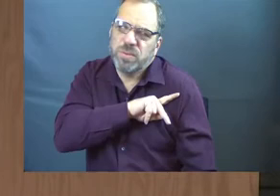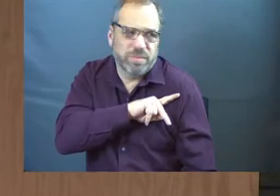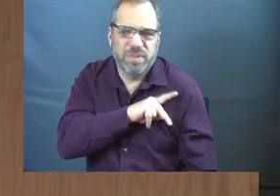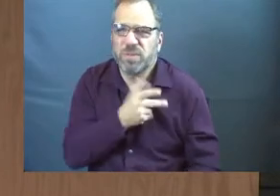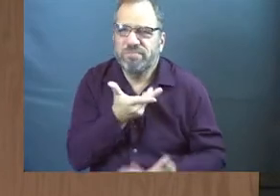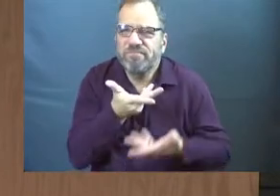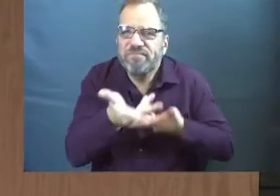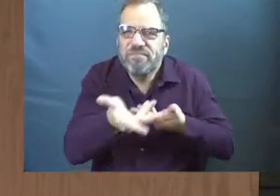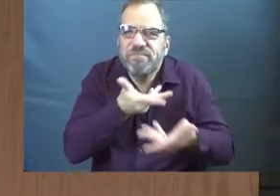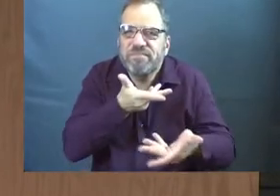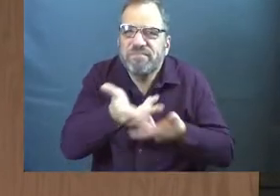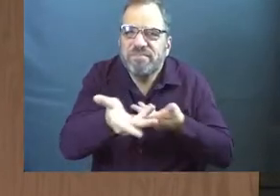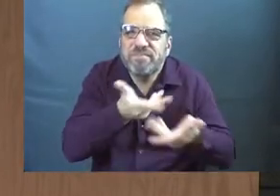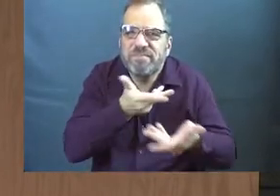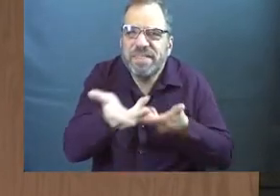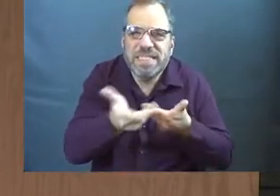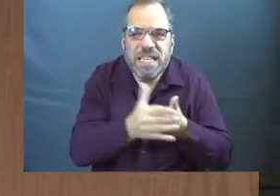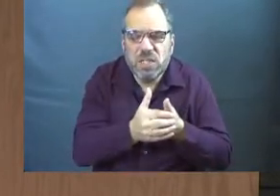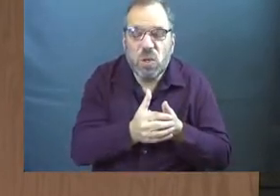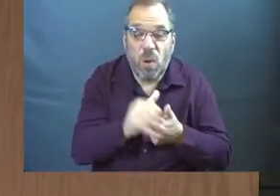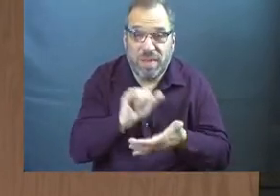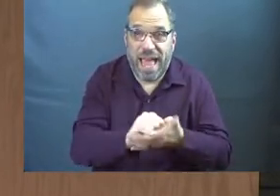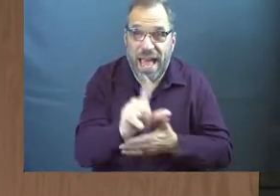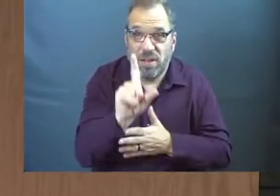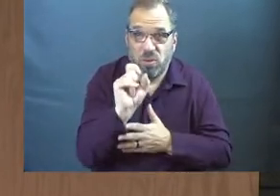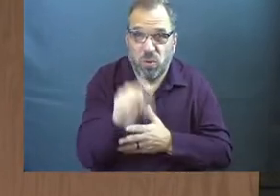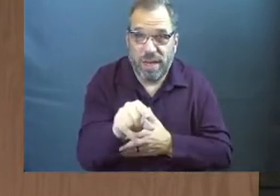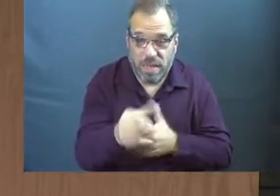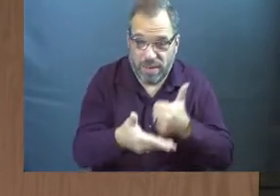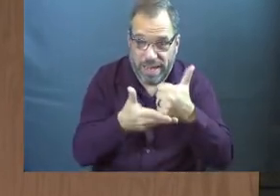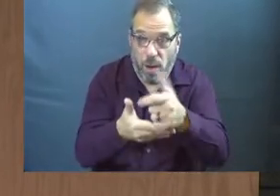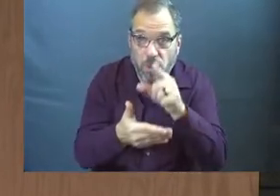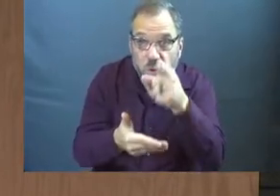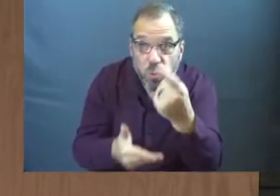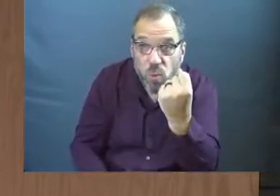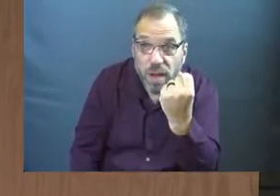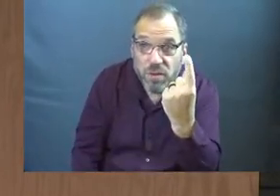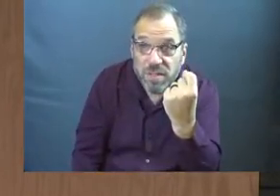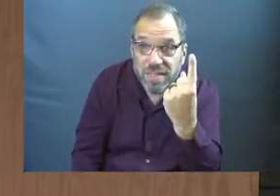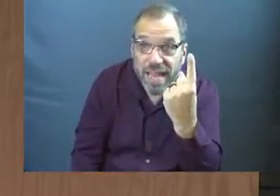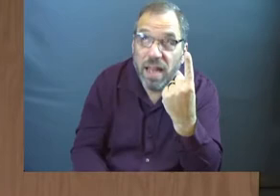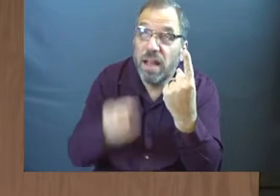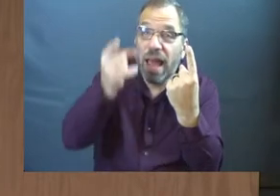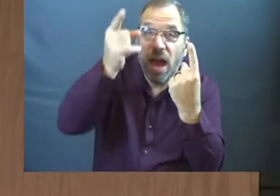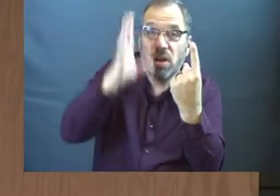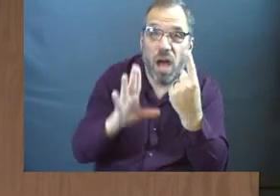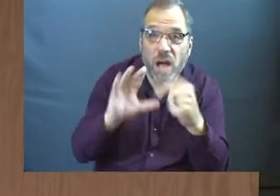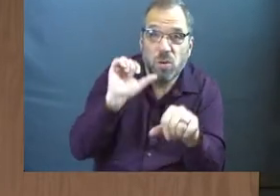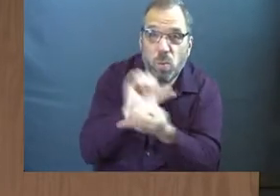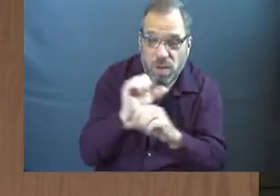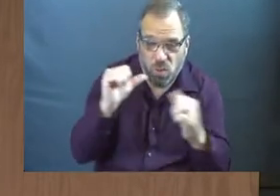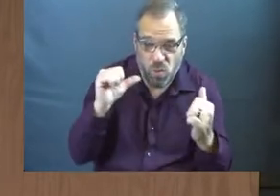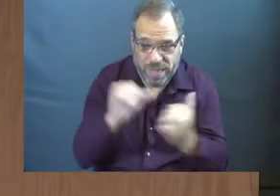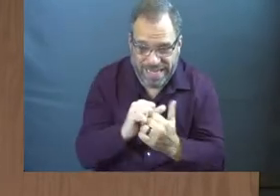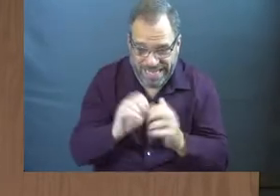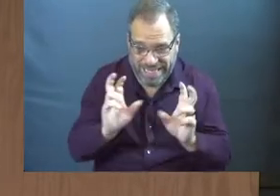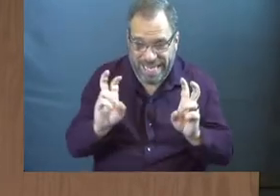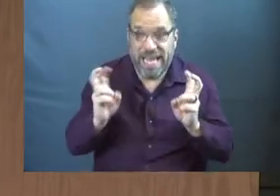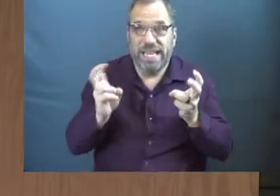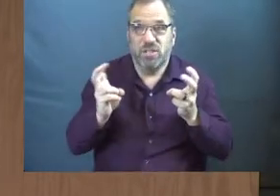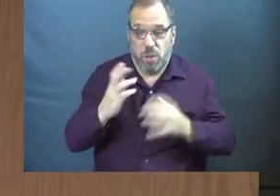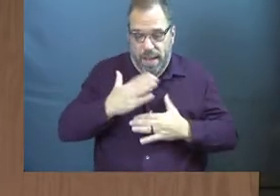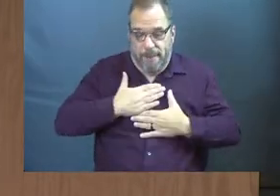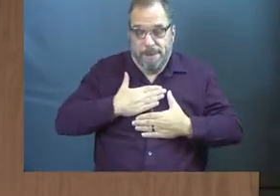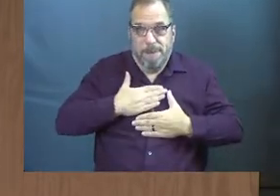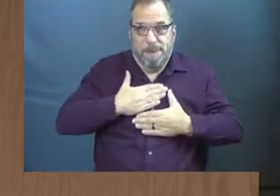you. I'm just gonna try and go after that question. I'm gonna try and help you understand how God has dealt with this particular issue